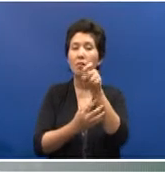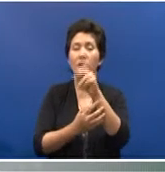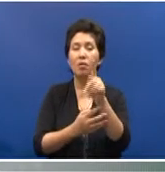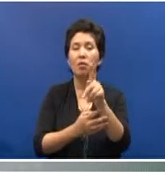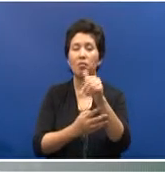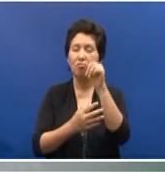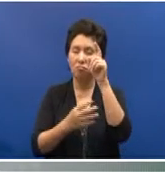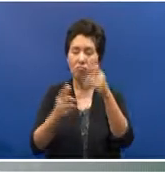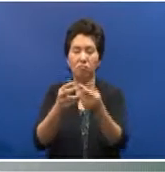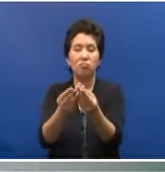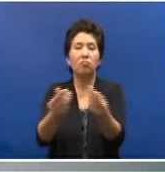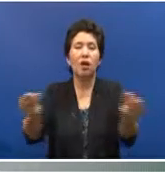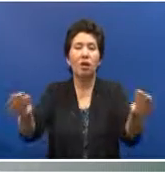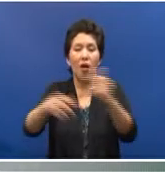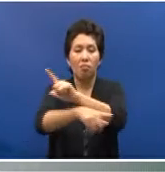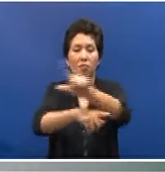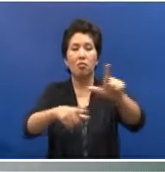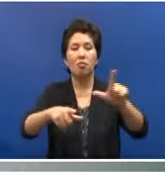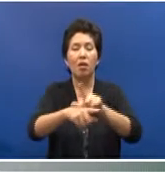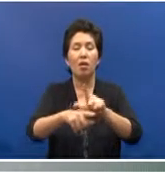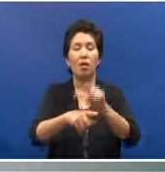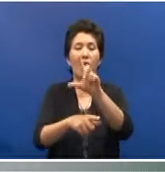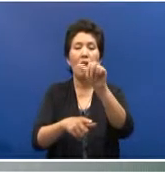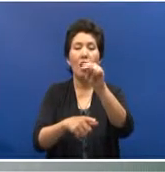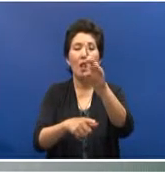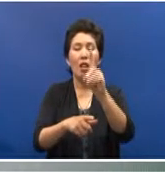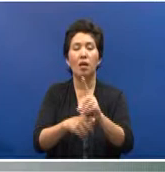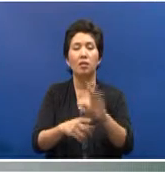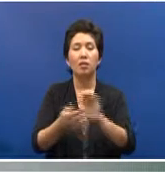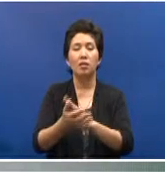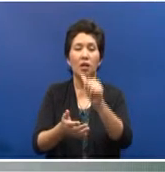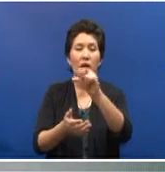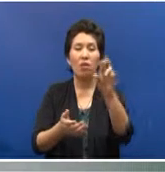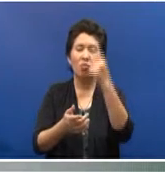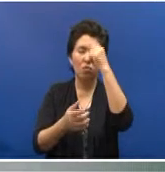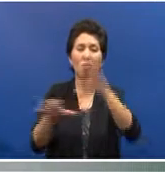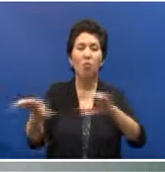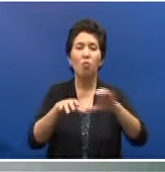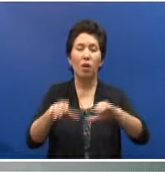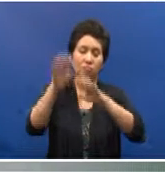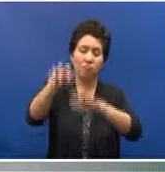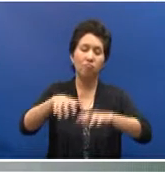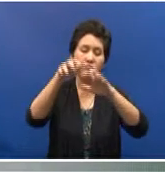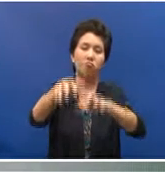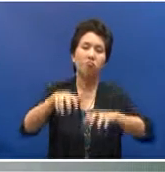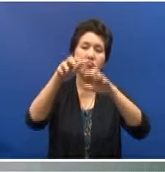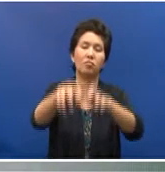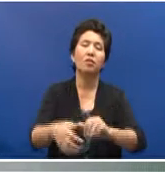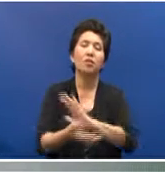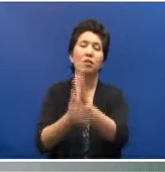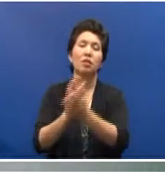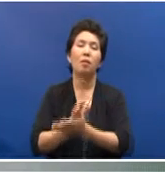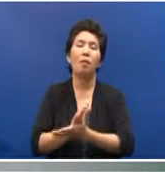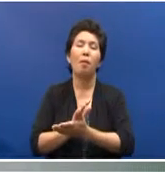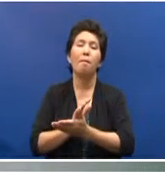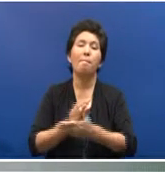expanses of land, okay, for intensive agricultural activities. Okay, so ownership,